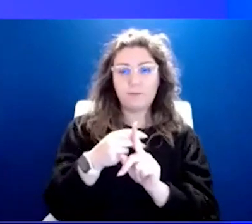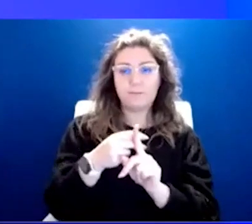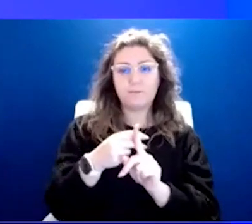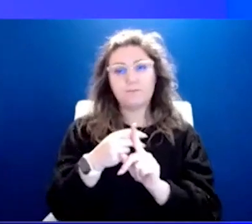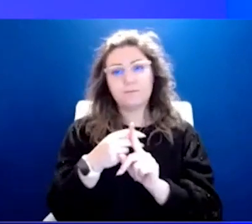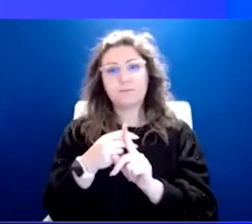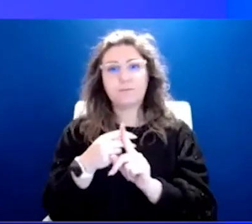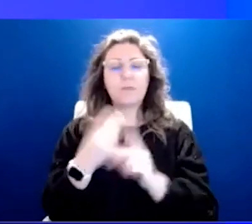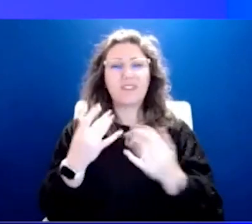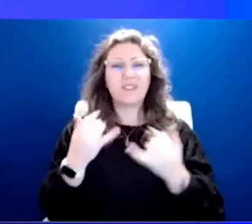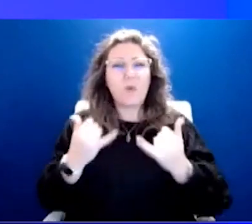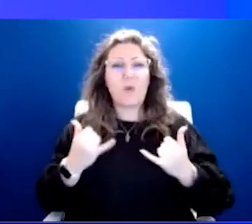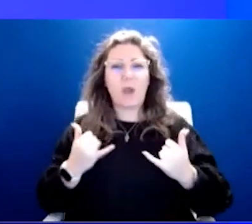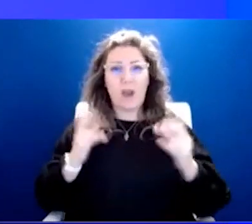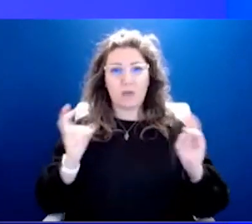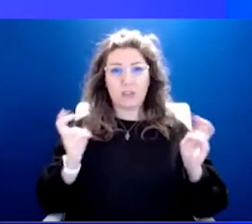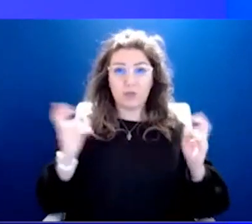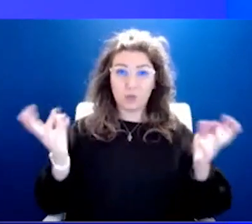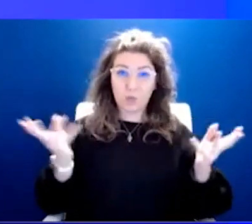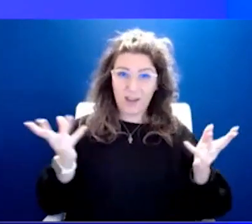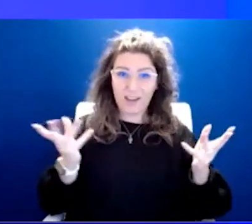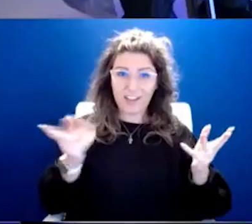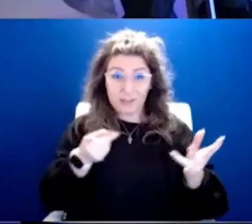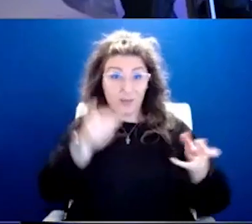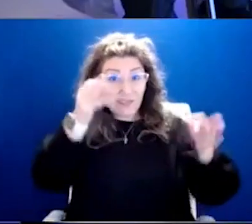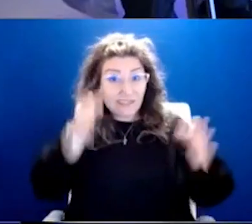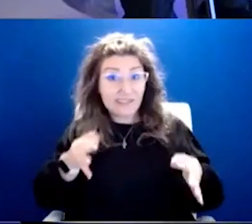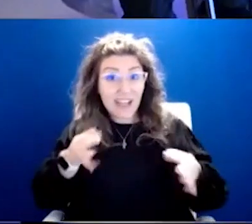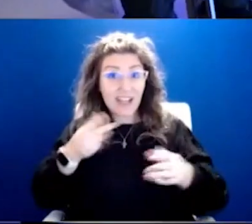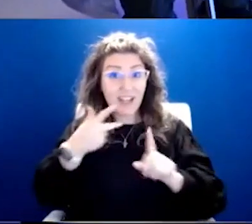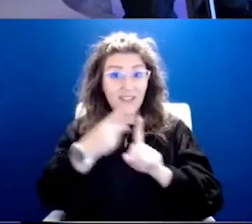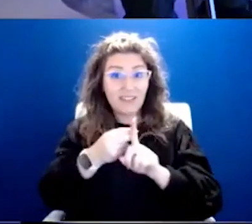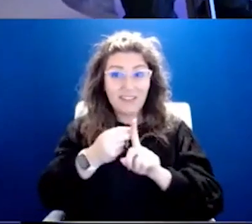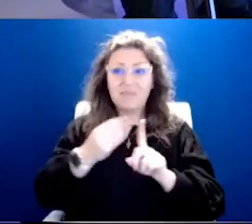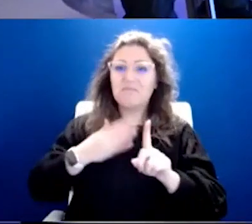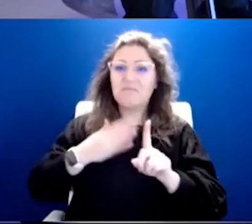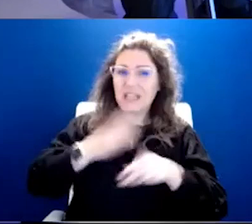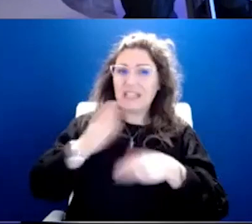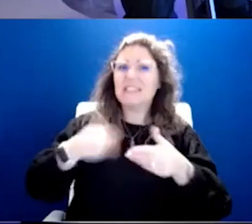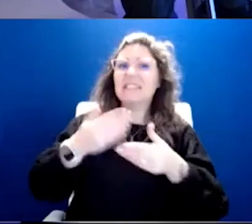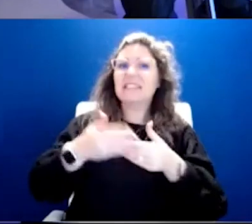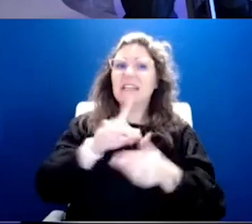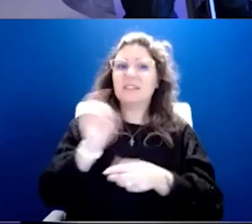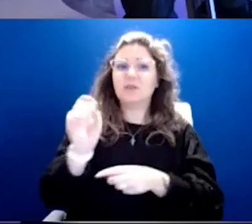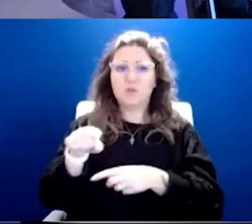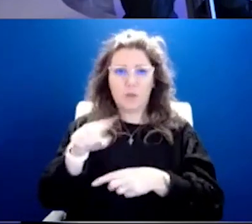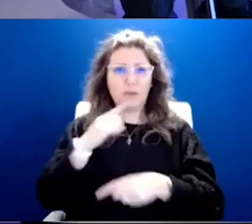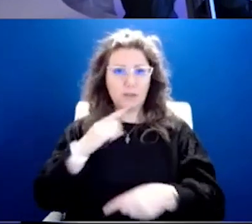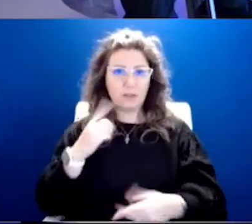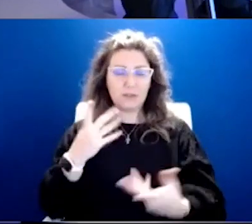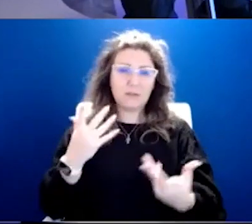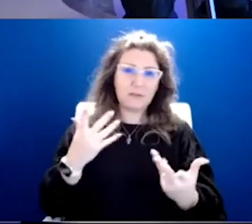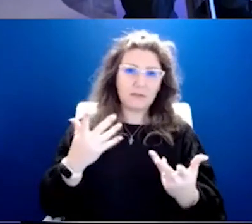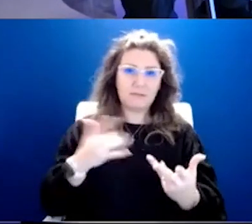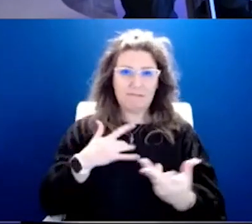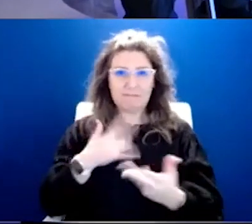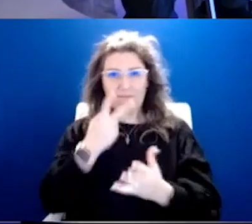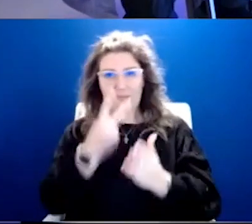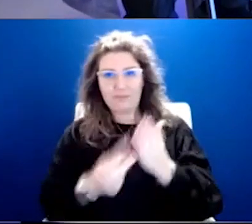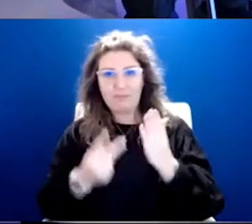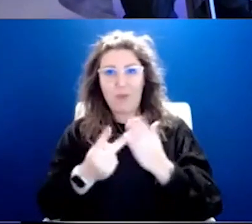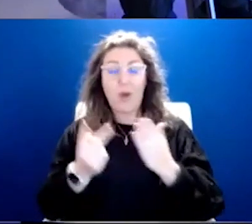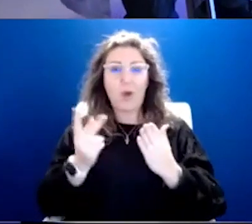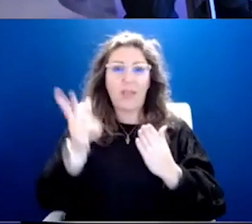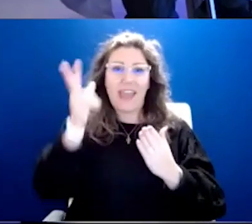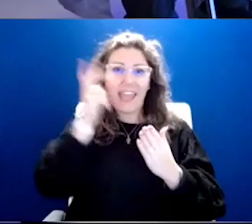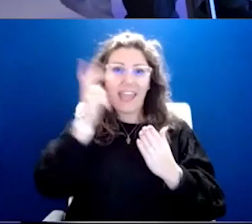the issue is, will you choose to get vaccinated? That was my next question, because I feel like you both sound like a broken record from the last time you were on